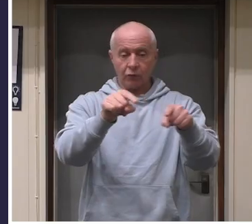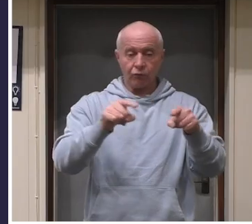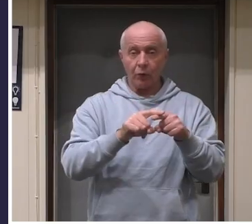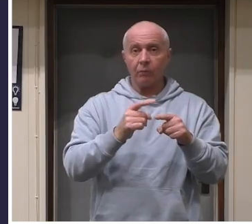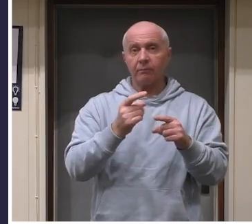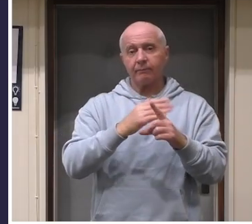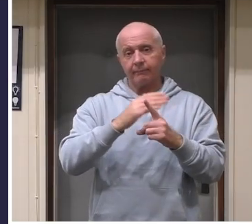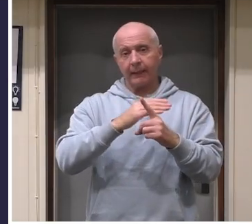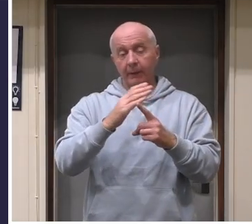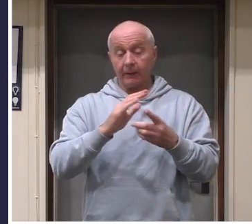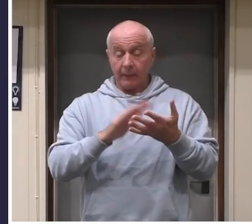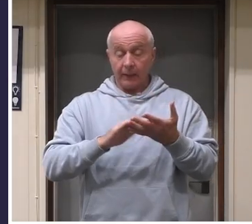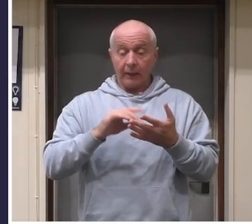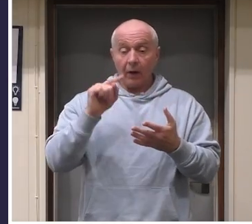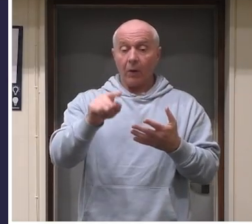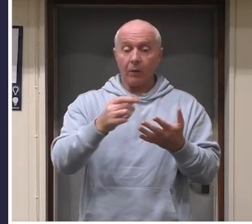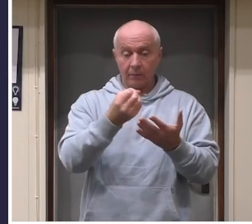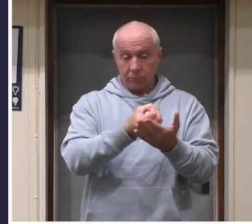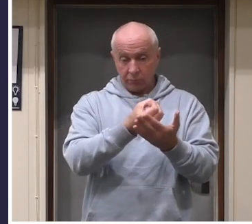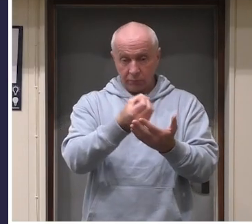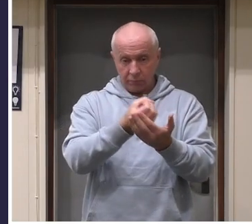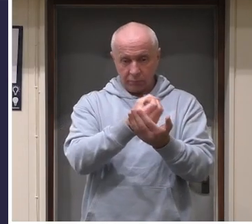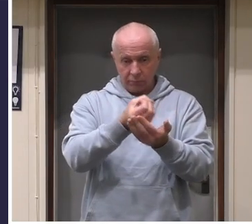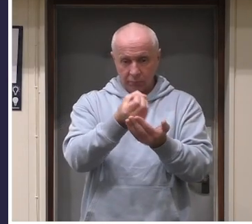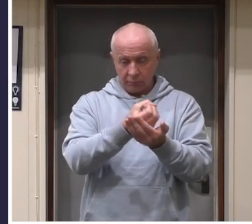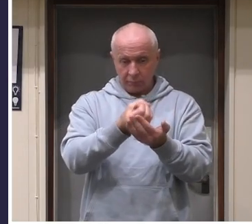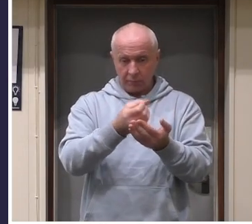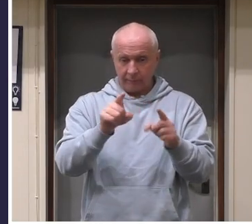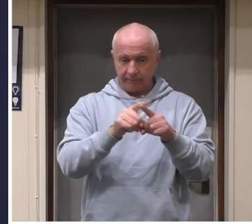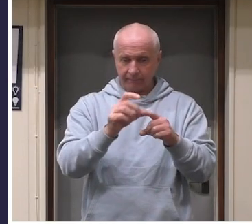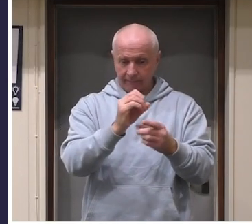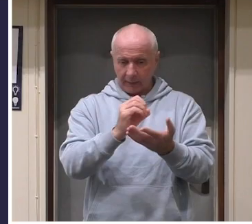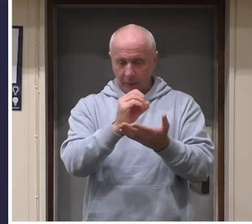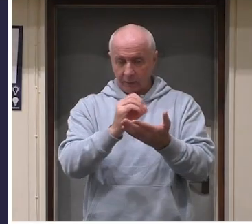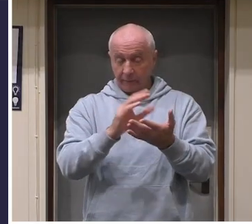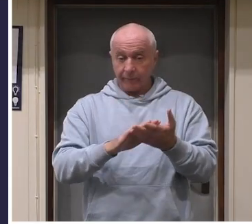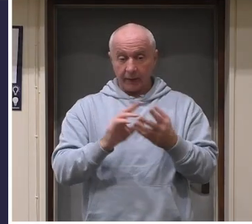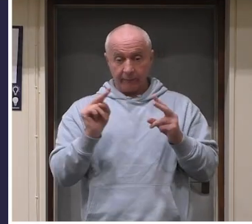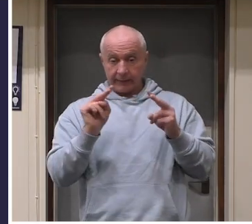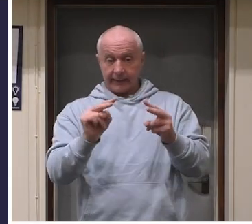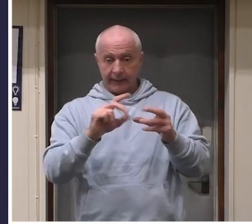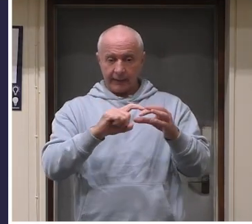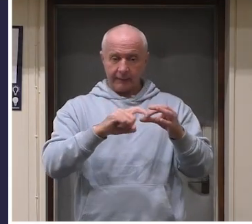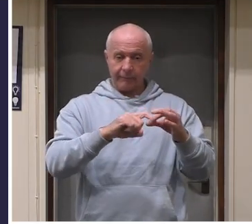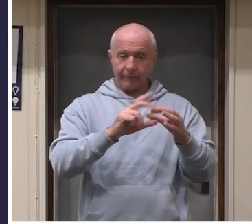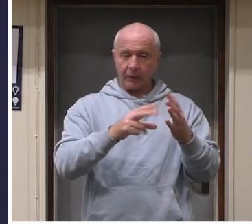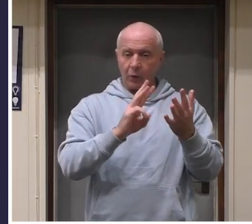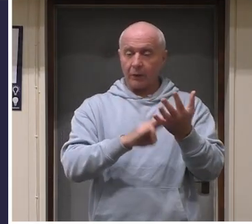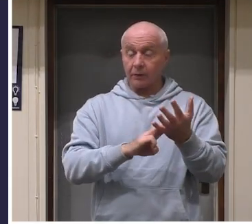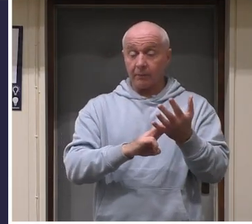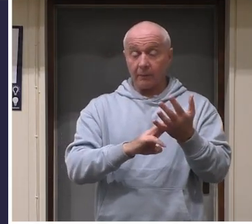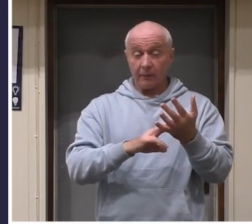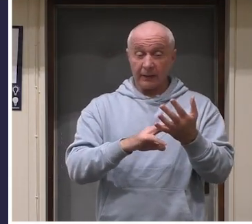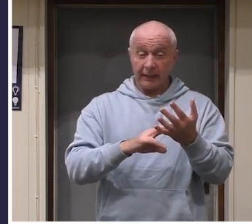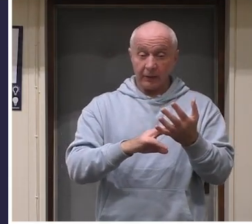and so that corresponds to some amplitude of motion of this nanoparticle. And if you want to see quantum effects, you want to decrease the velocity as much